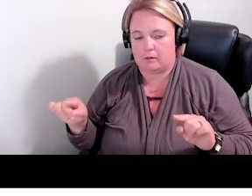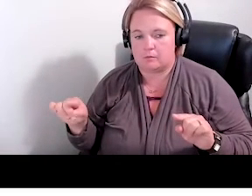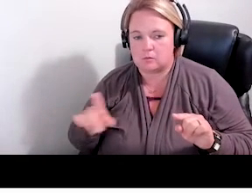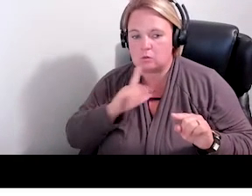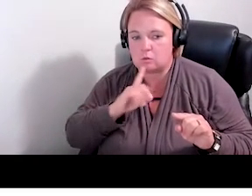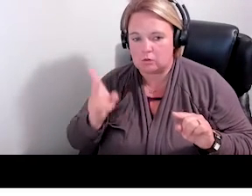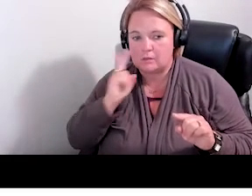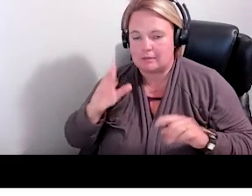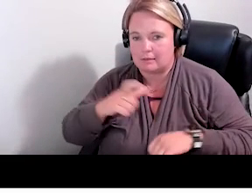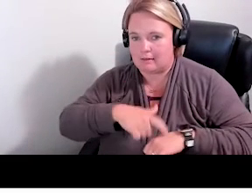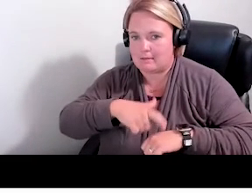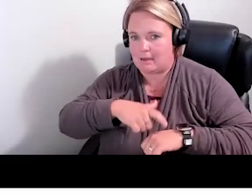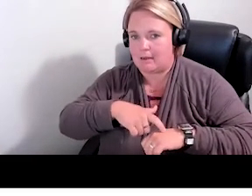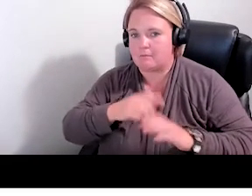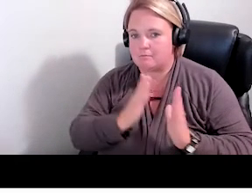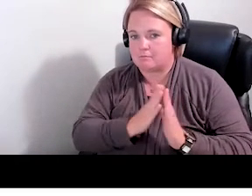that time of